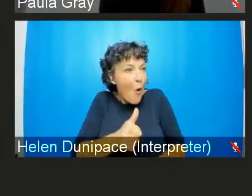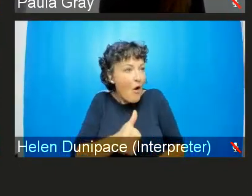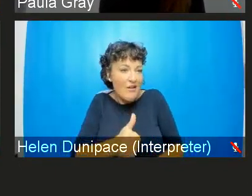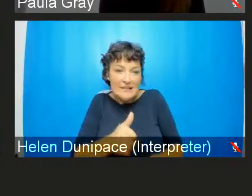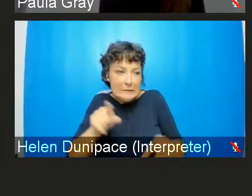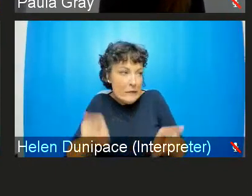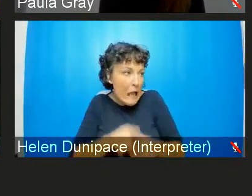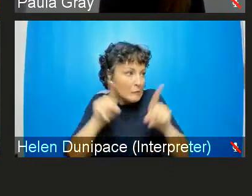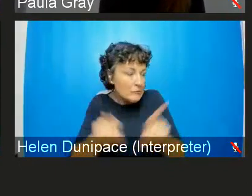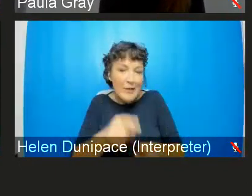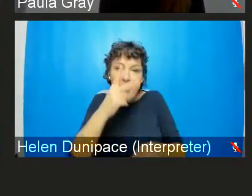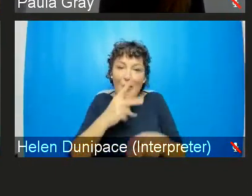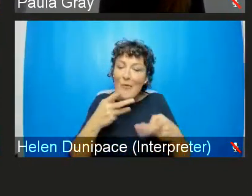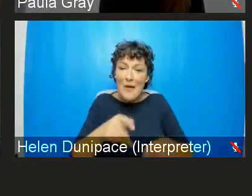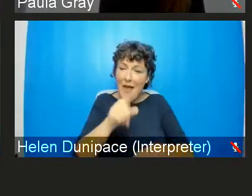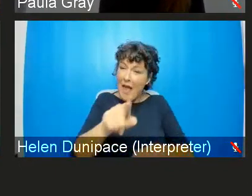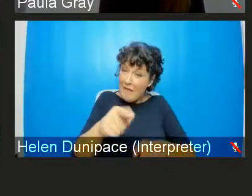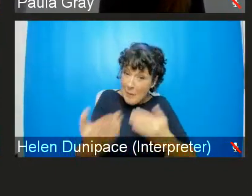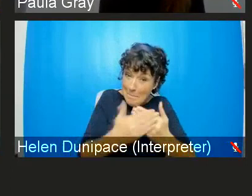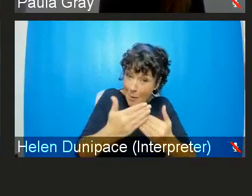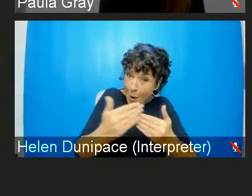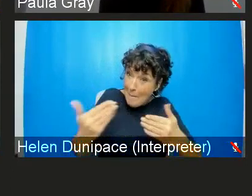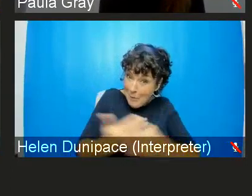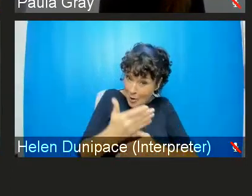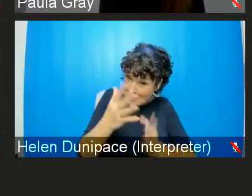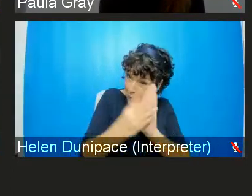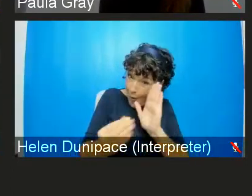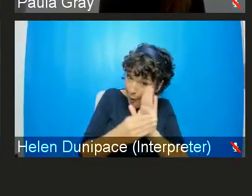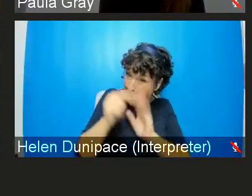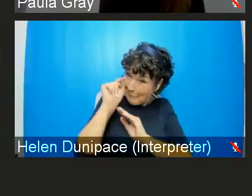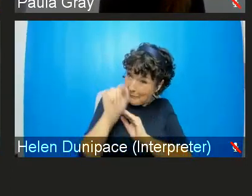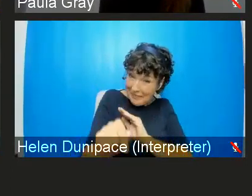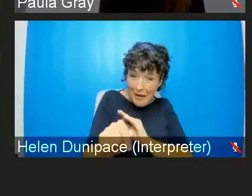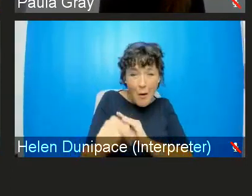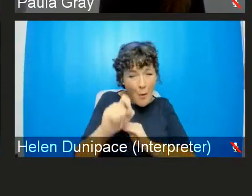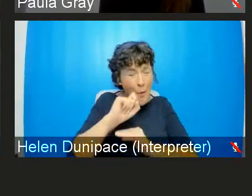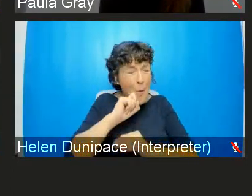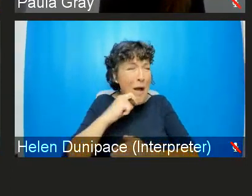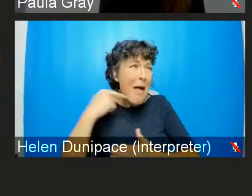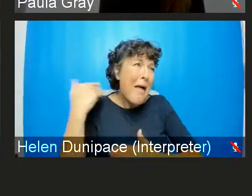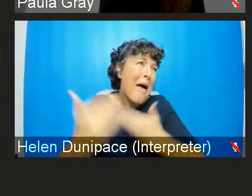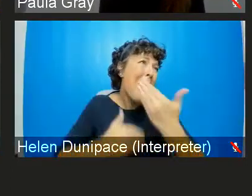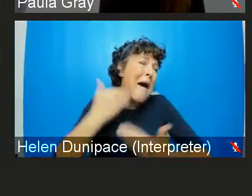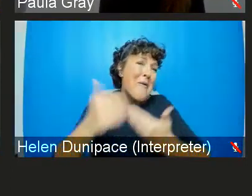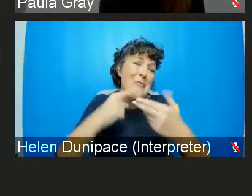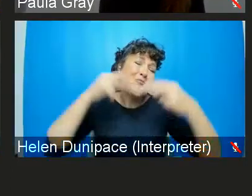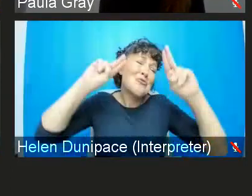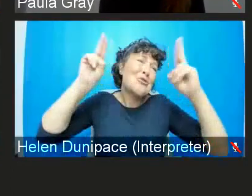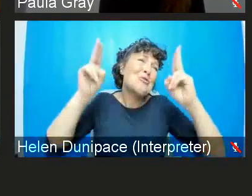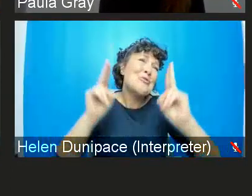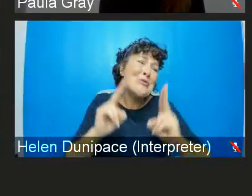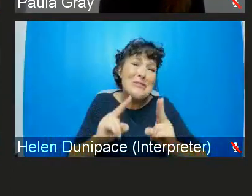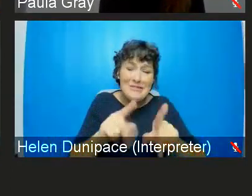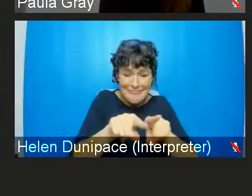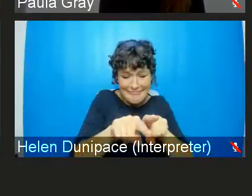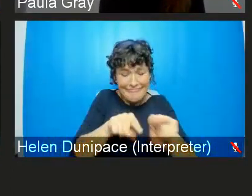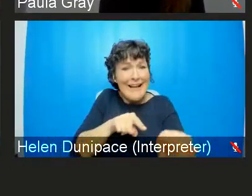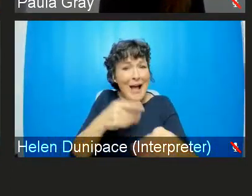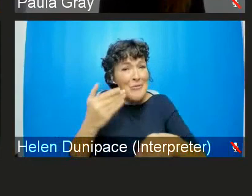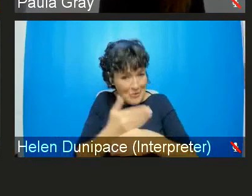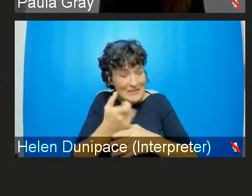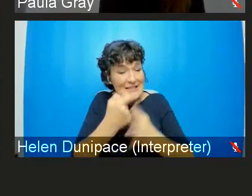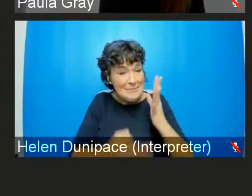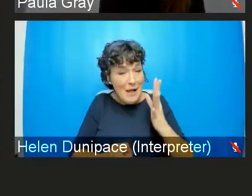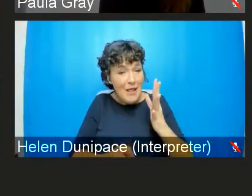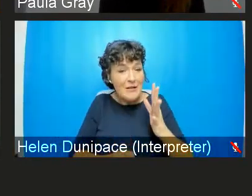more employers were to do that, we'd go a heck of a long way to reducing the disability employment gap. And I think for me, this whole thing about people being